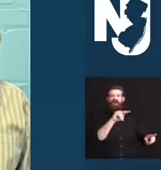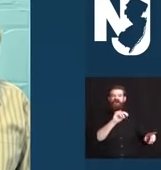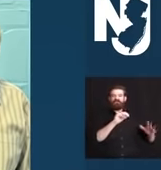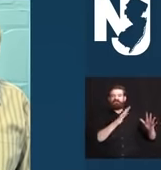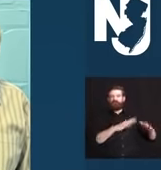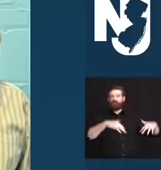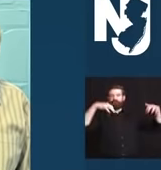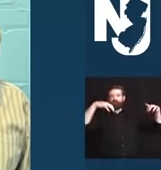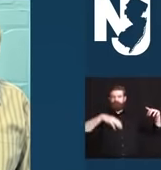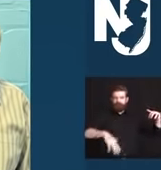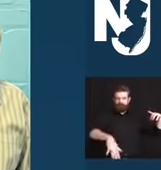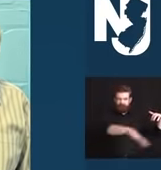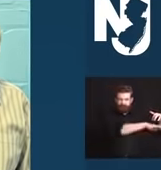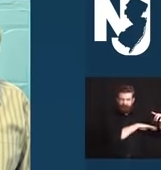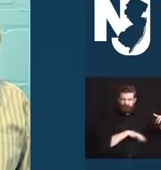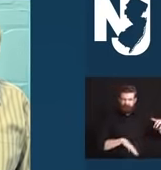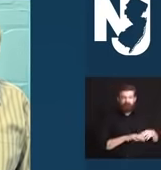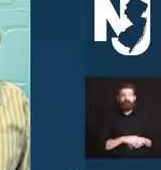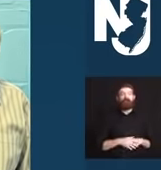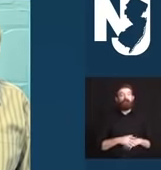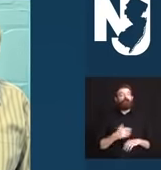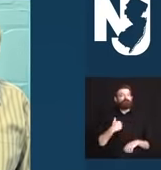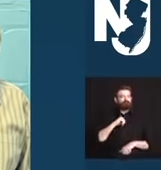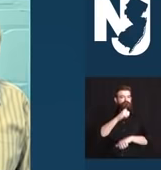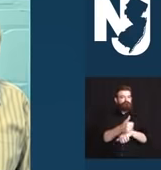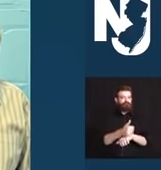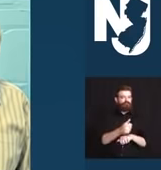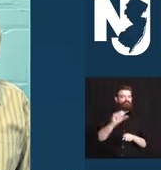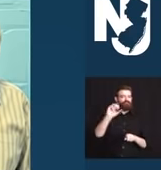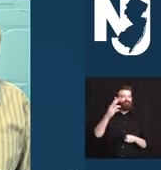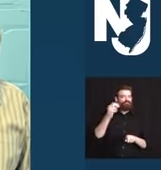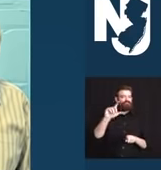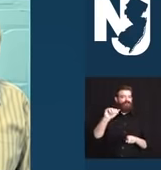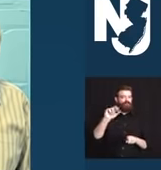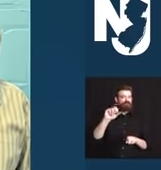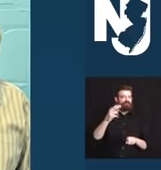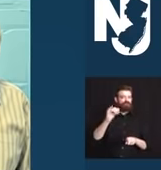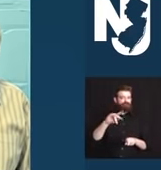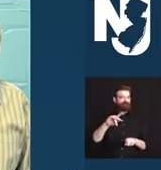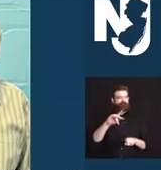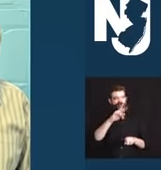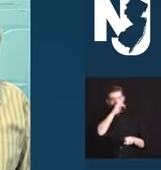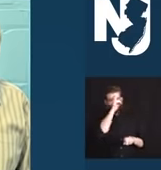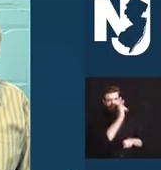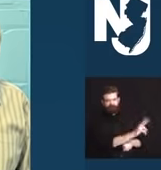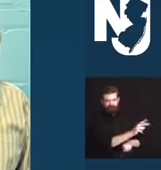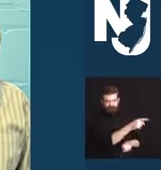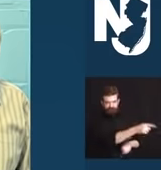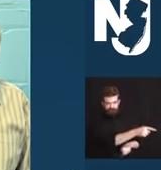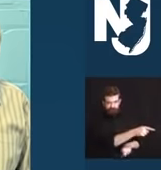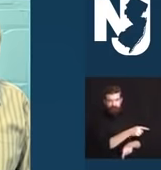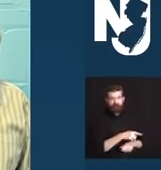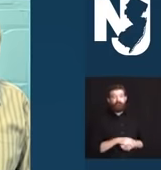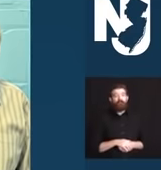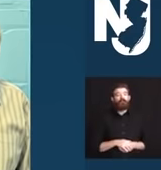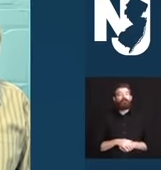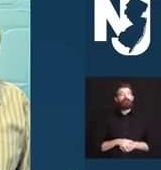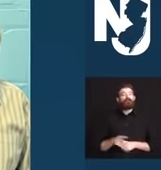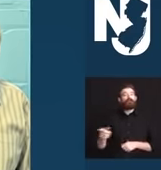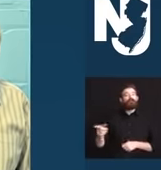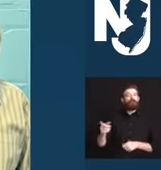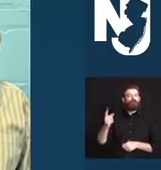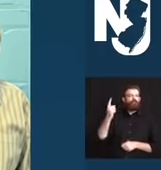Scholarship. When he retired, one of his colleagues said Joe was, and I quote him, "a rich man in